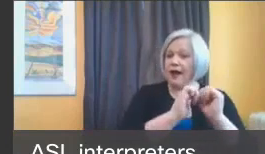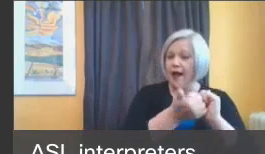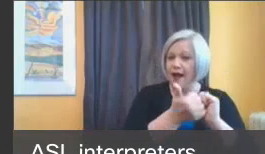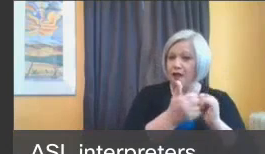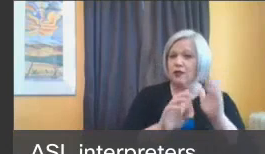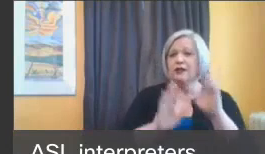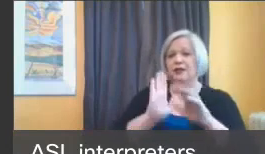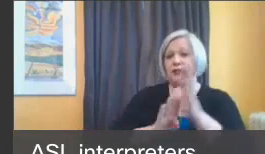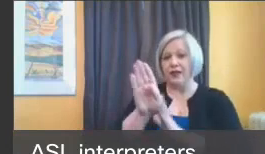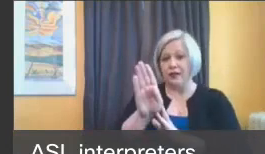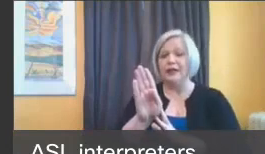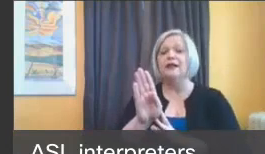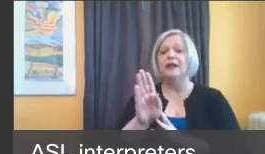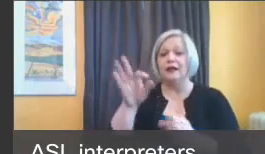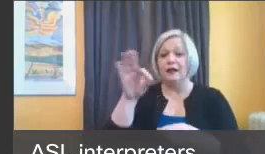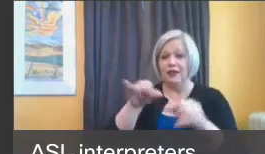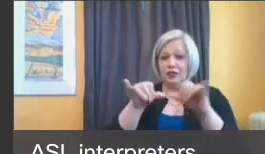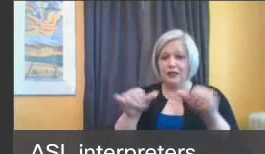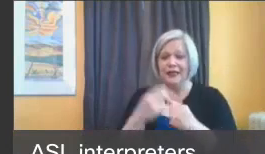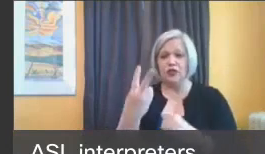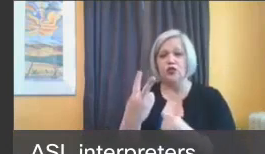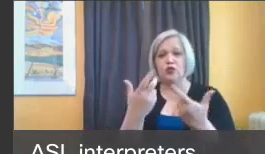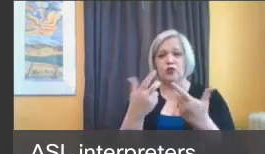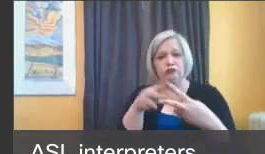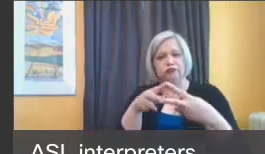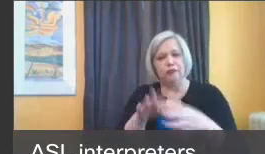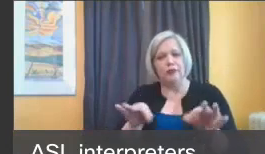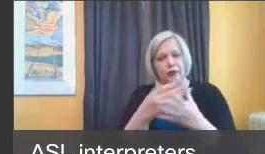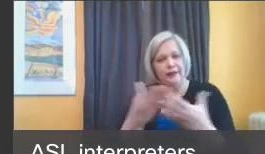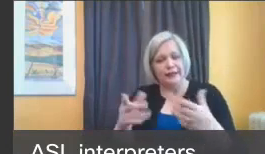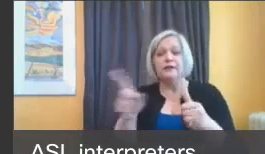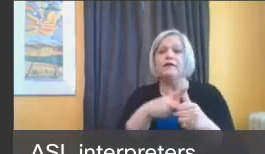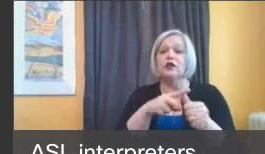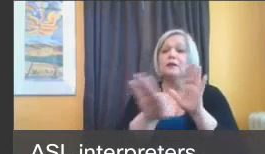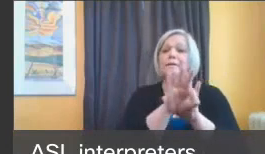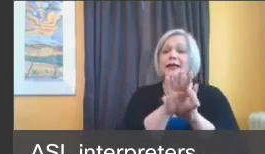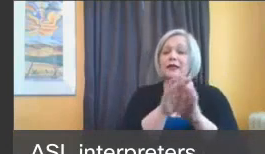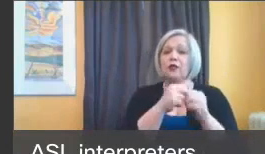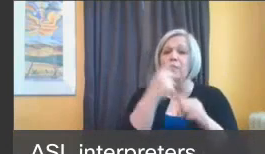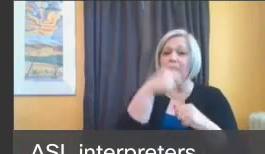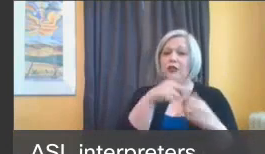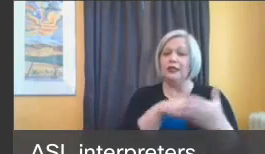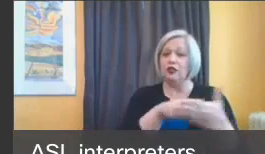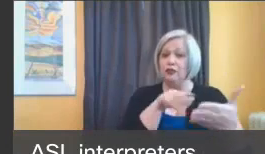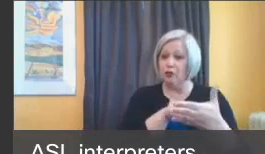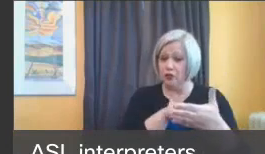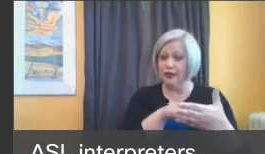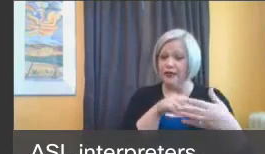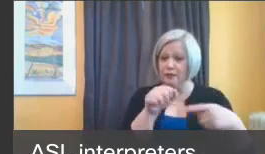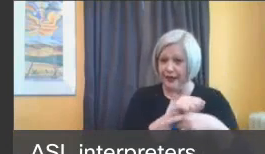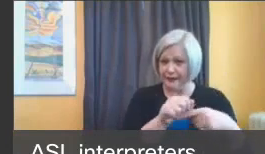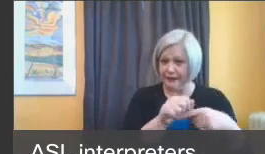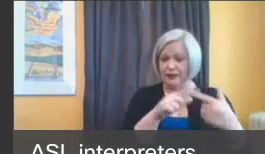system that had two dominant features. First, Florida restricted its electorate through facially discriminatory practices, coupled with